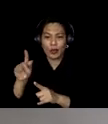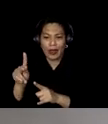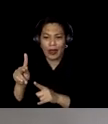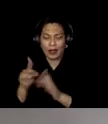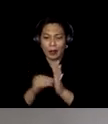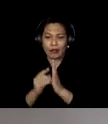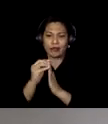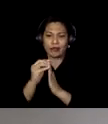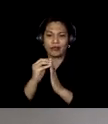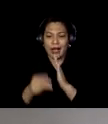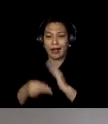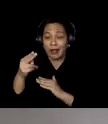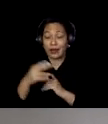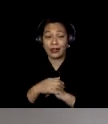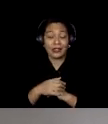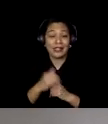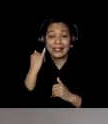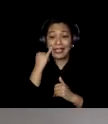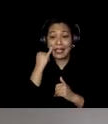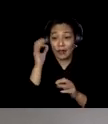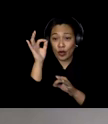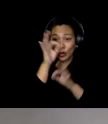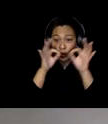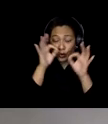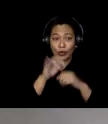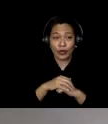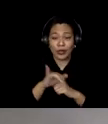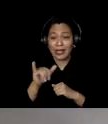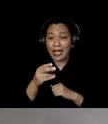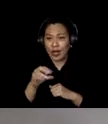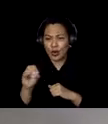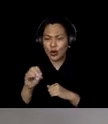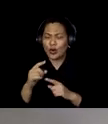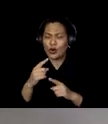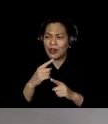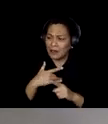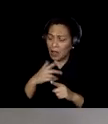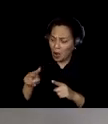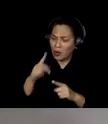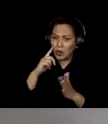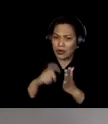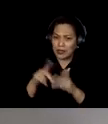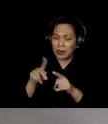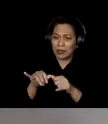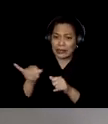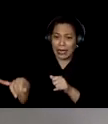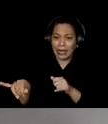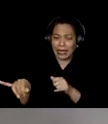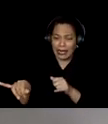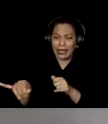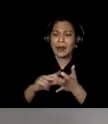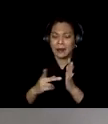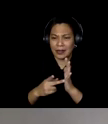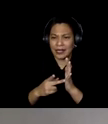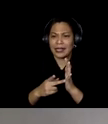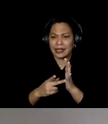sense, because if Google or Yahoo finds that people are staying on this page longer after they've clicked through, they know that